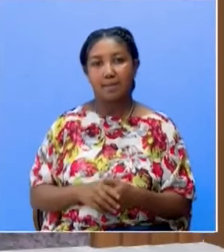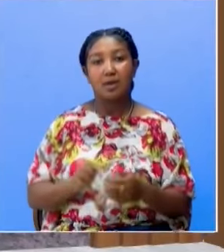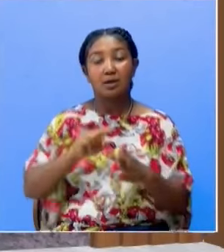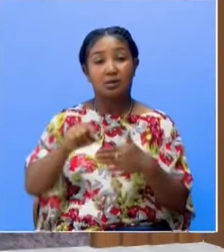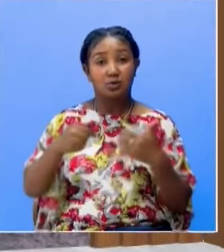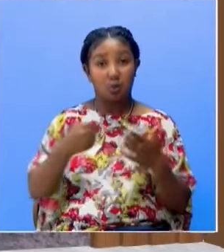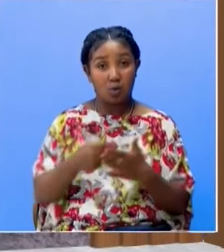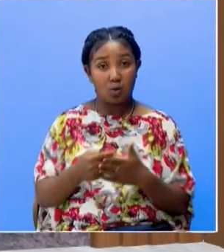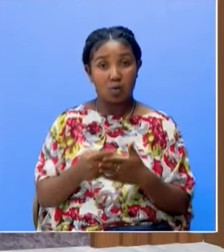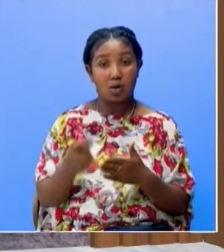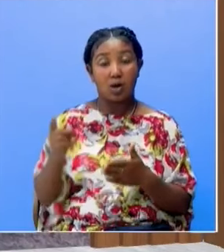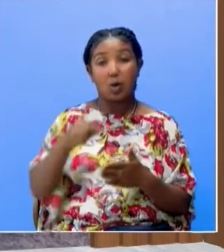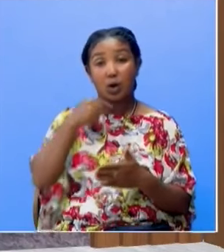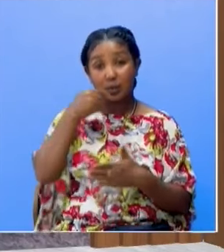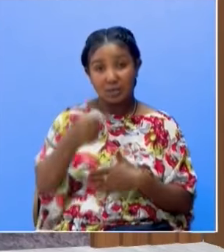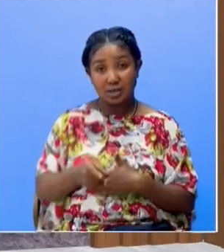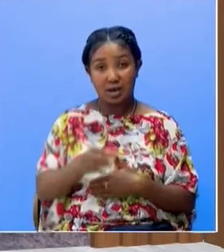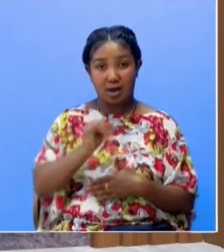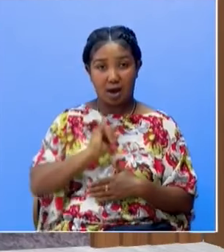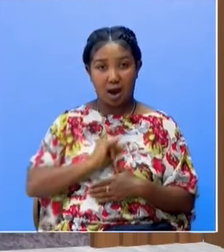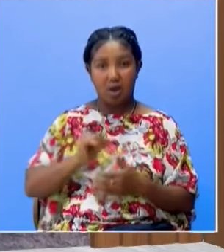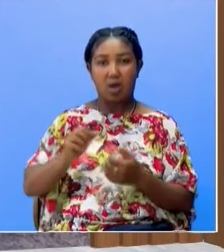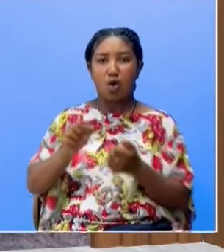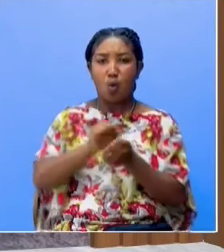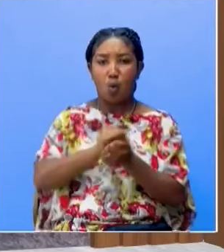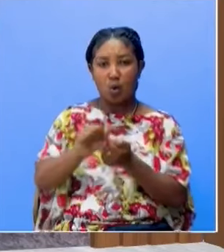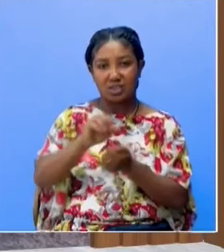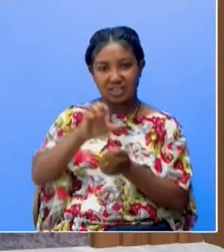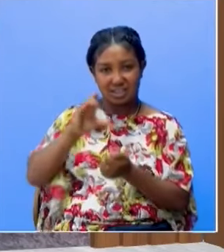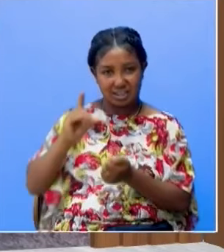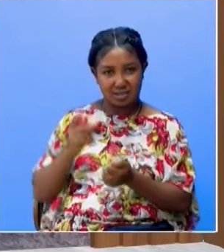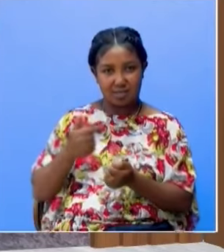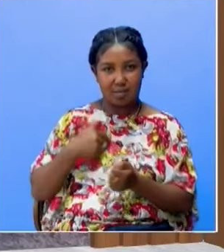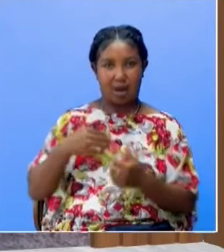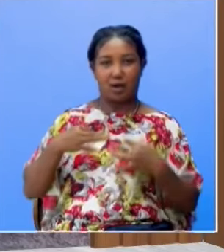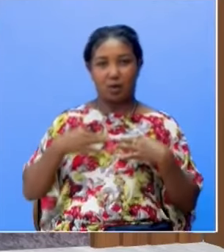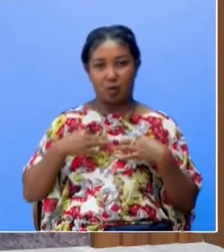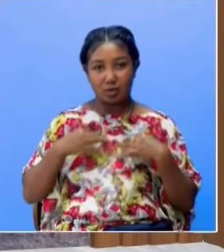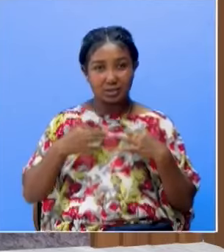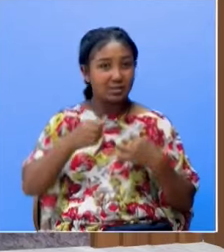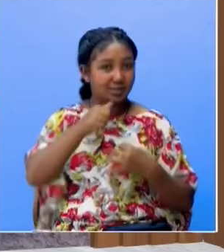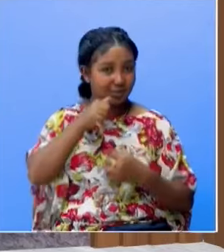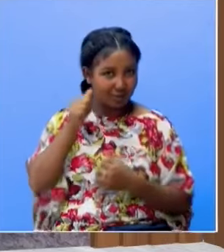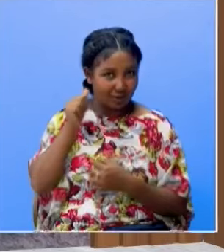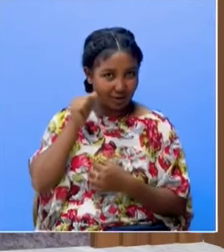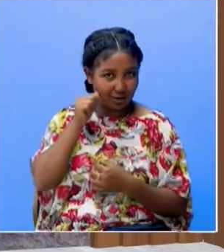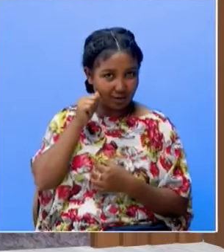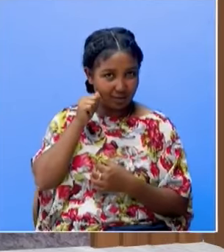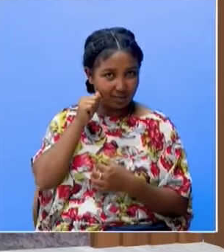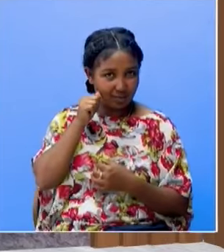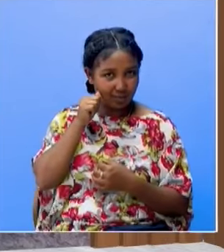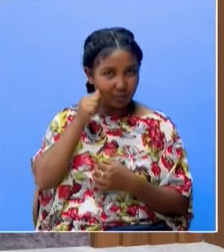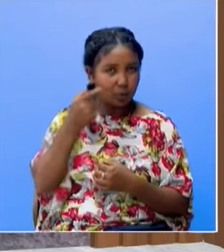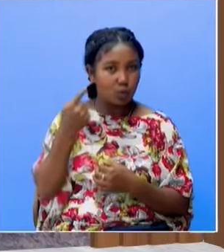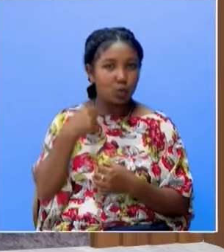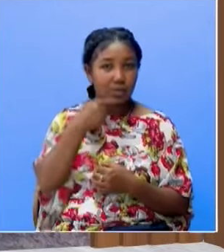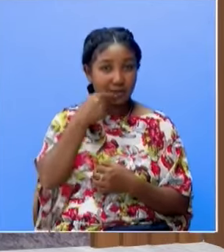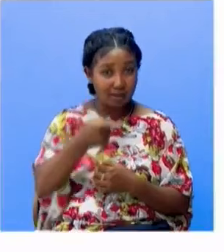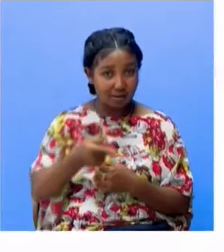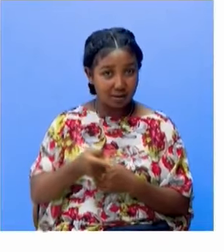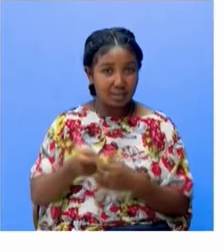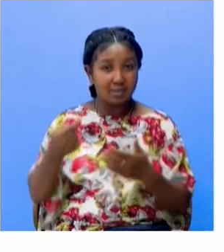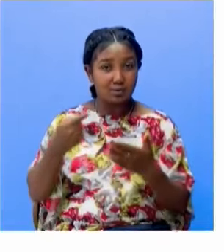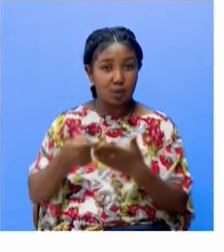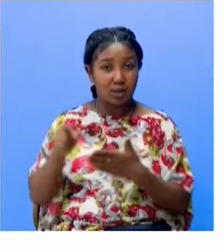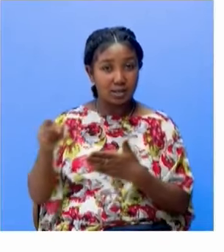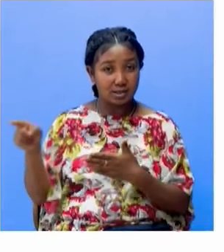So when we say, I washed my clothes yesterday, just we're saying that this